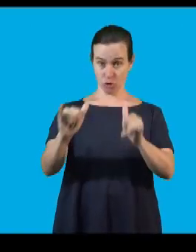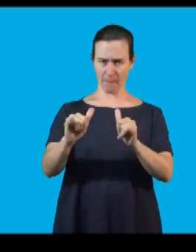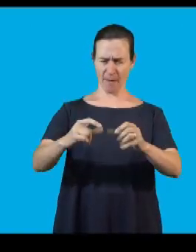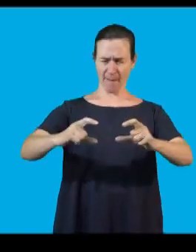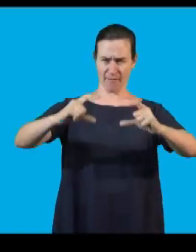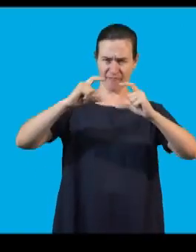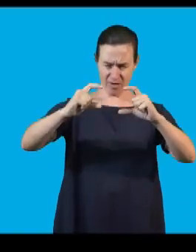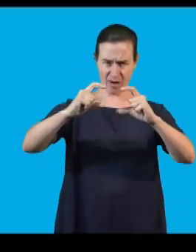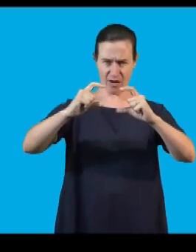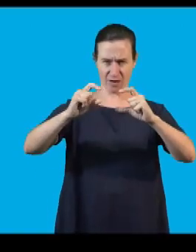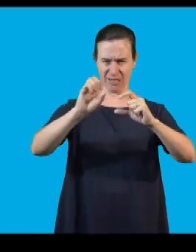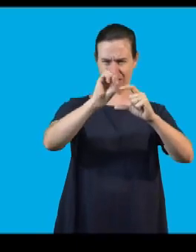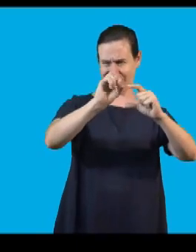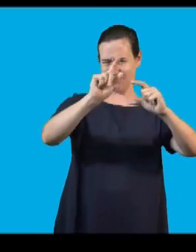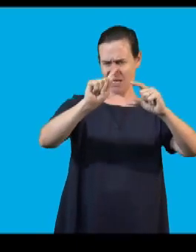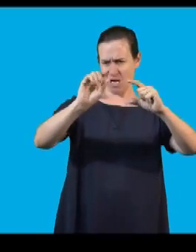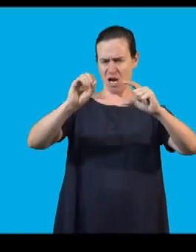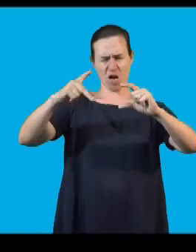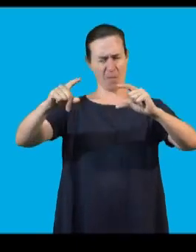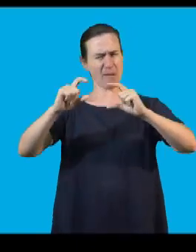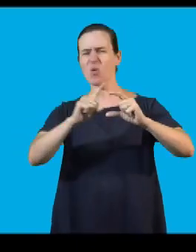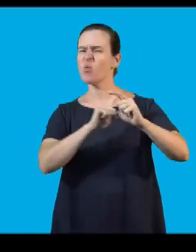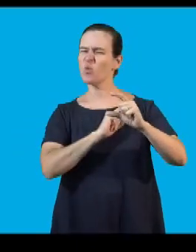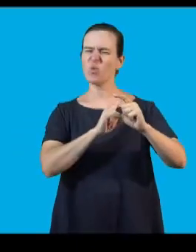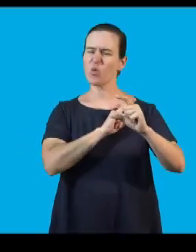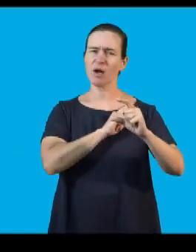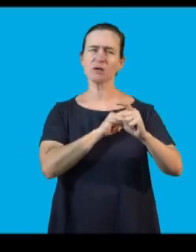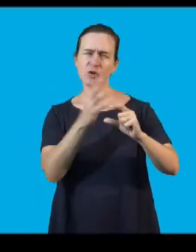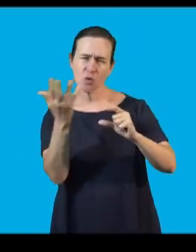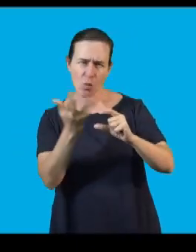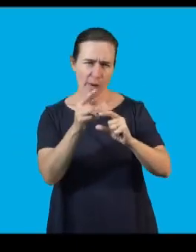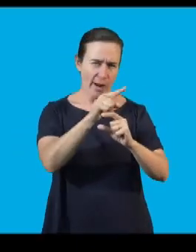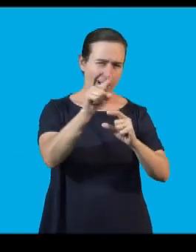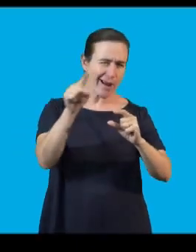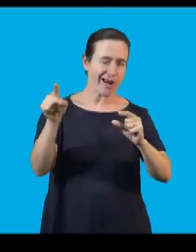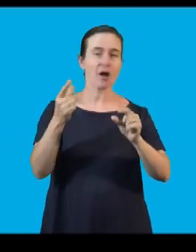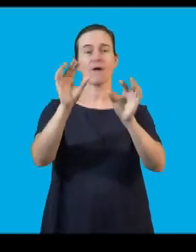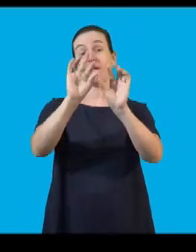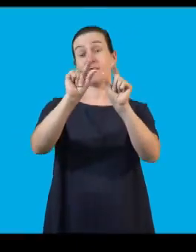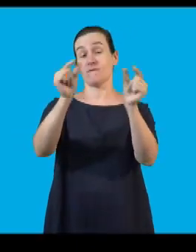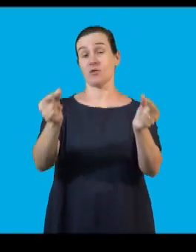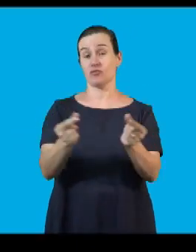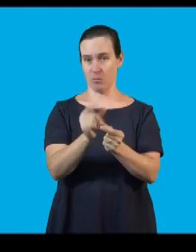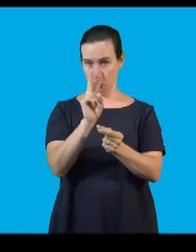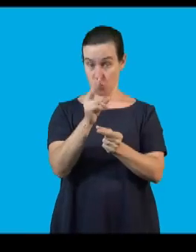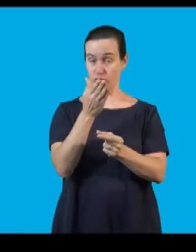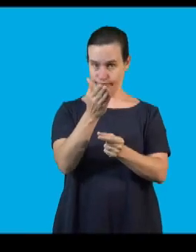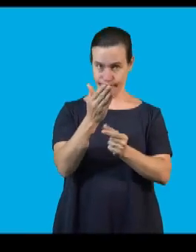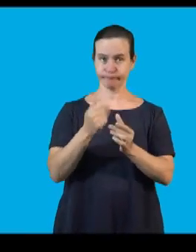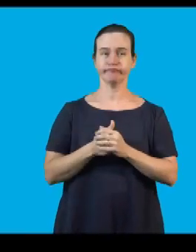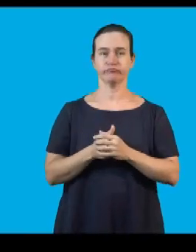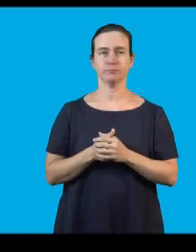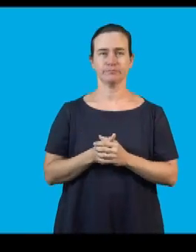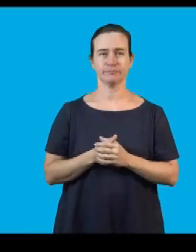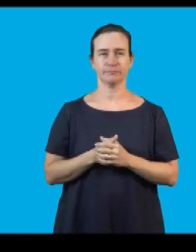written in bold capital letters? So remember, we're locating ourselves, and so we're locating ourselves in frame